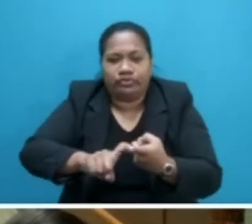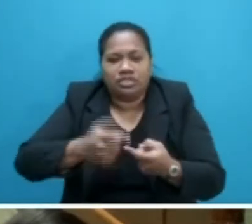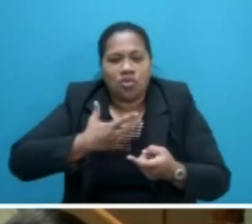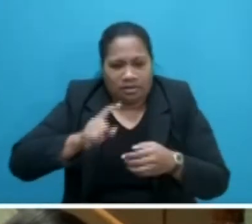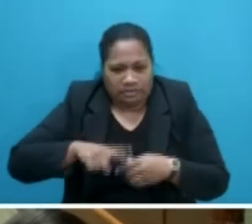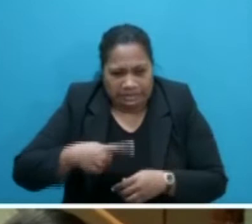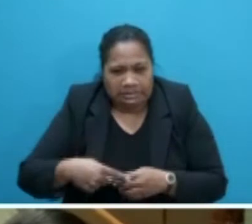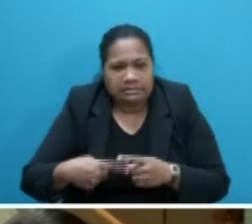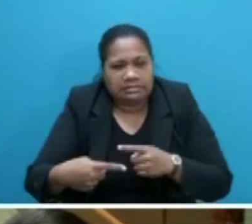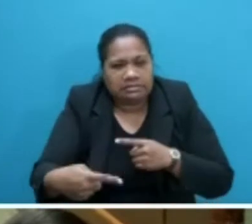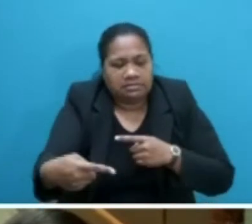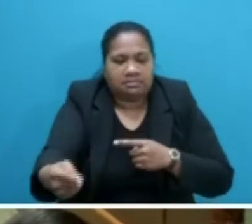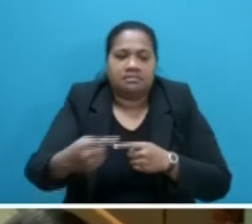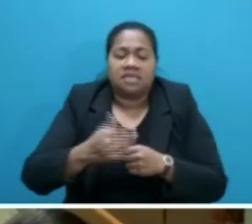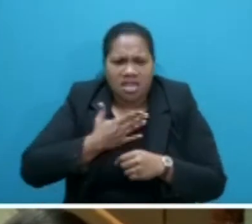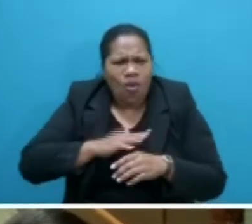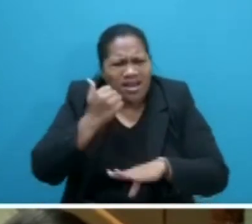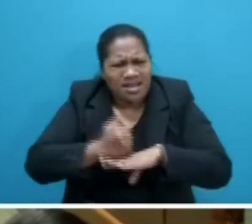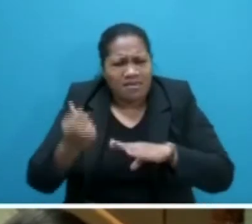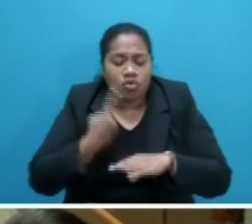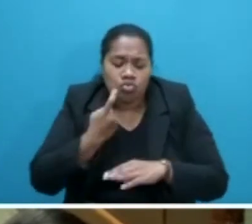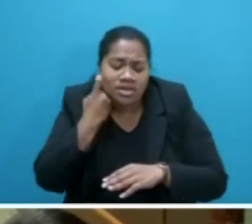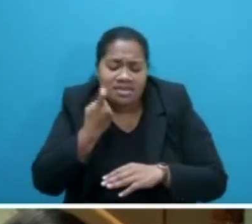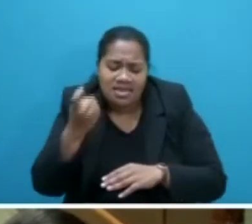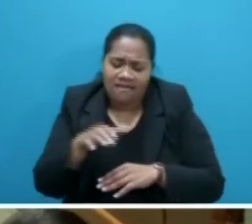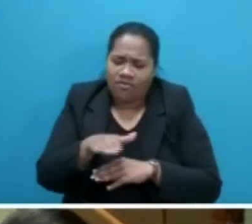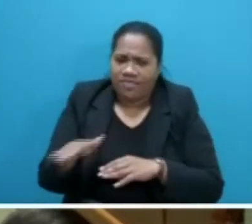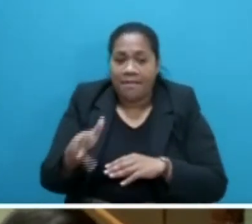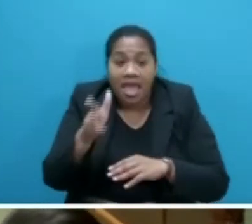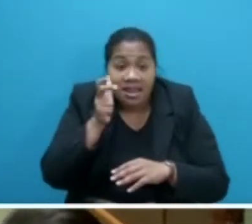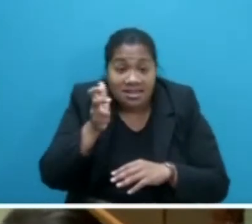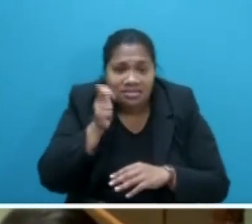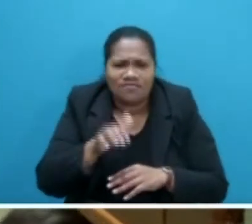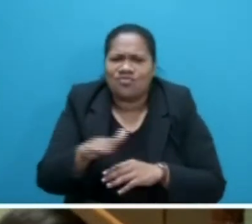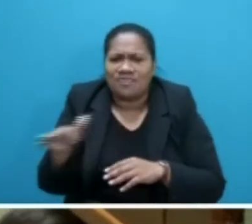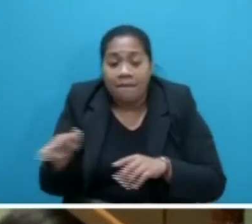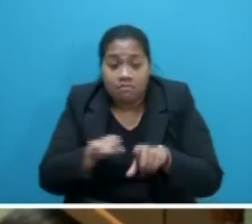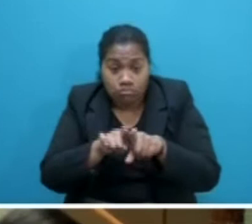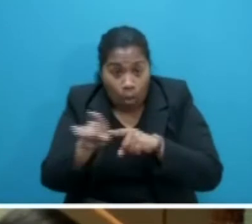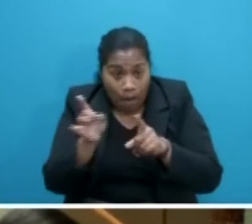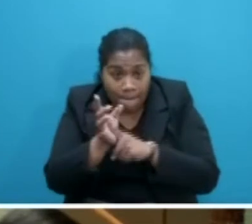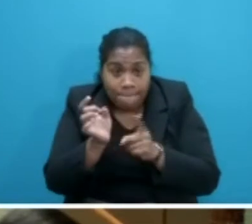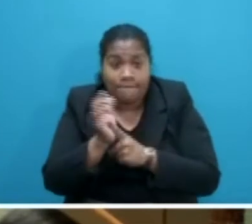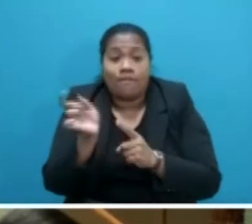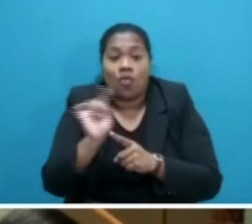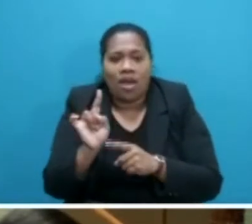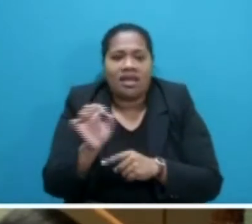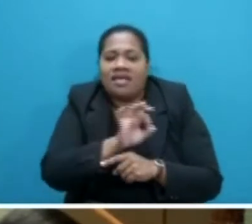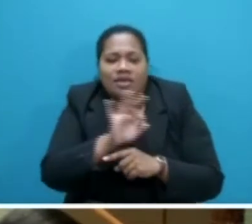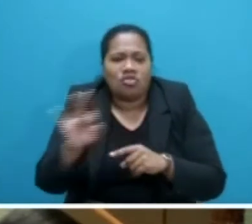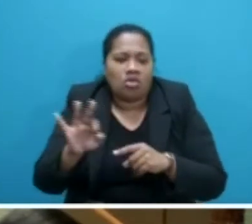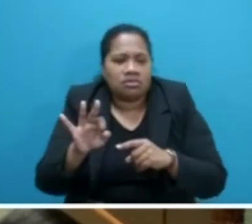consistency. They want a government that cares, that listens, and most importantly, that doesn't mislead